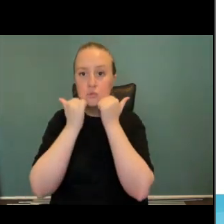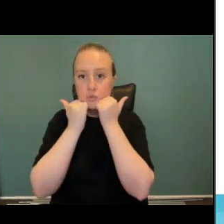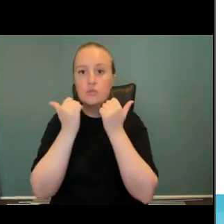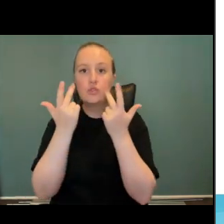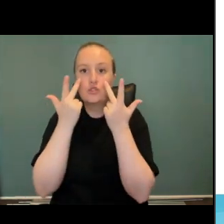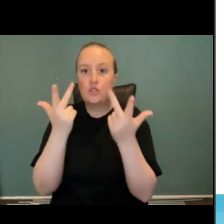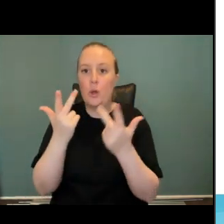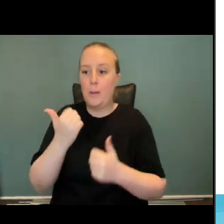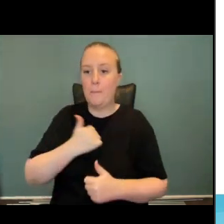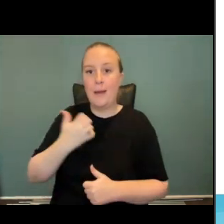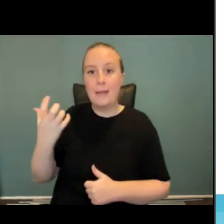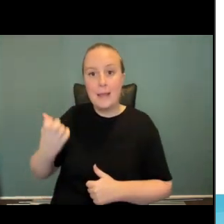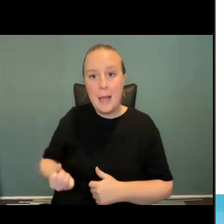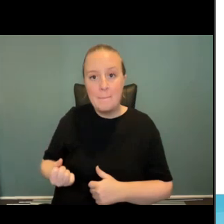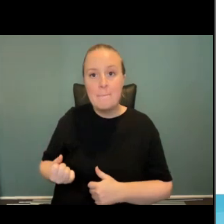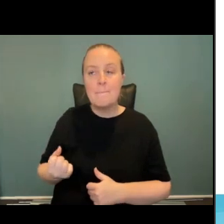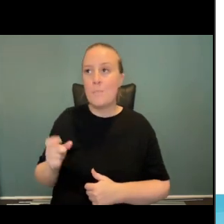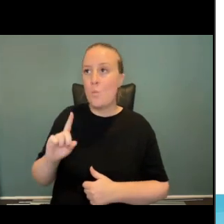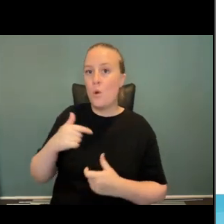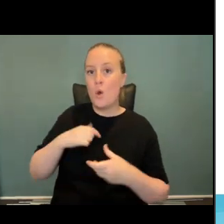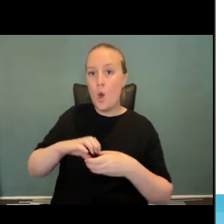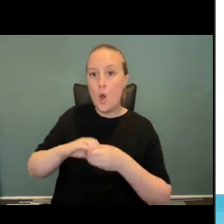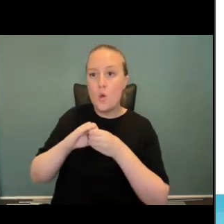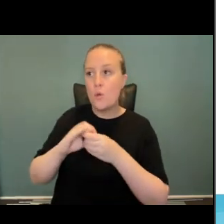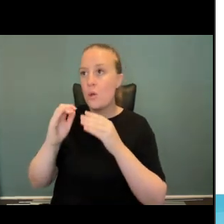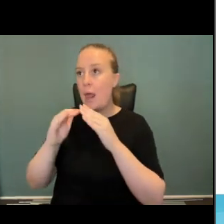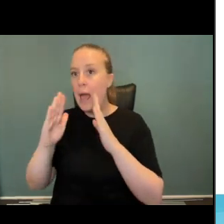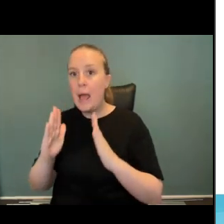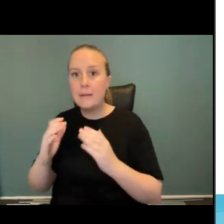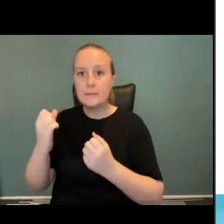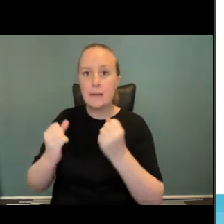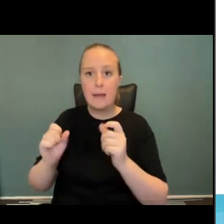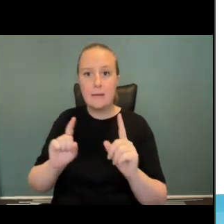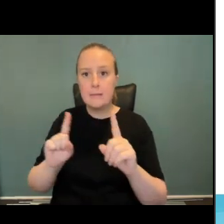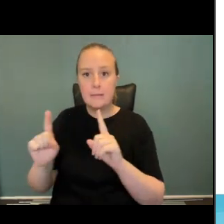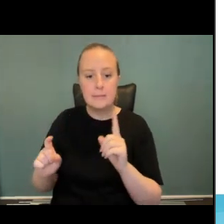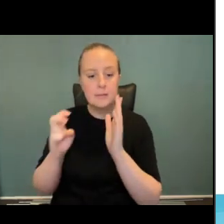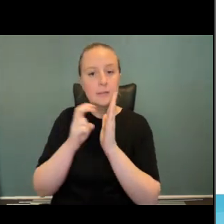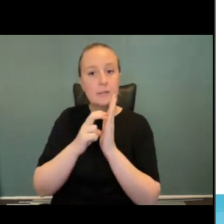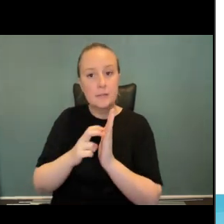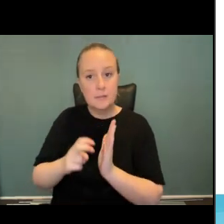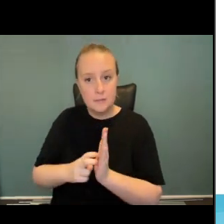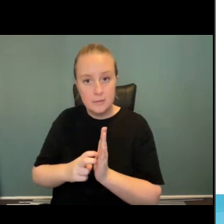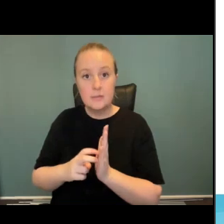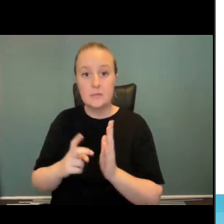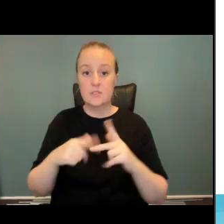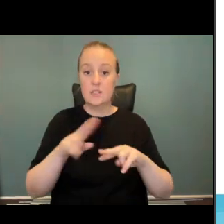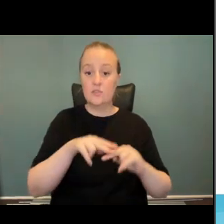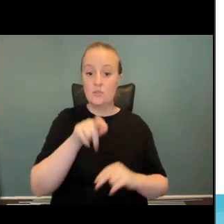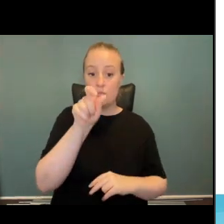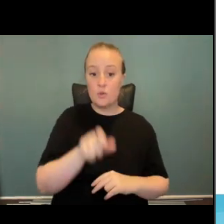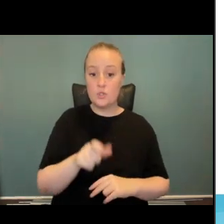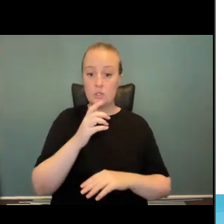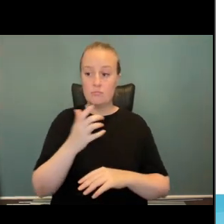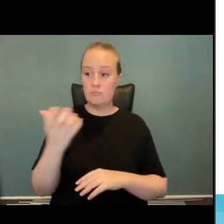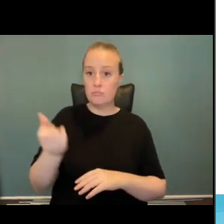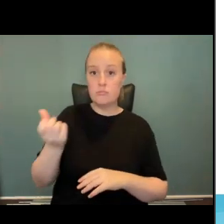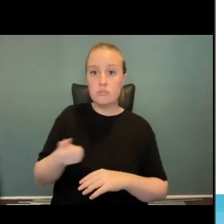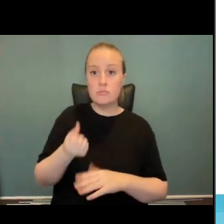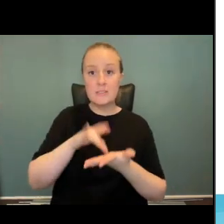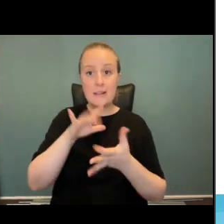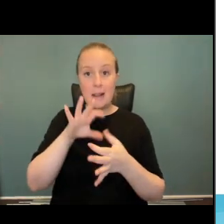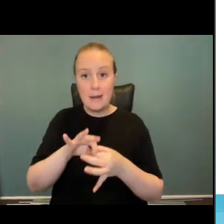So if they are on a Centrelink benefit, we would need a copy of that. If they are working and if that's on a part-time basis,